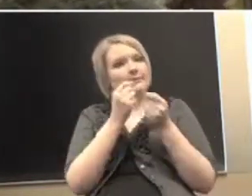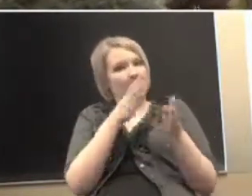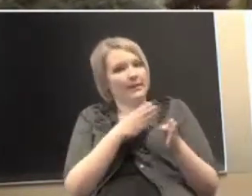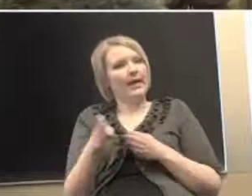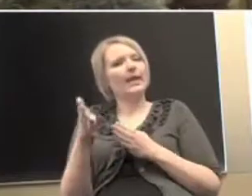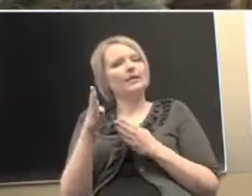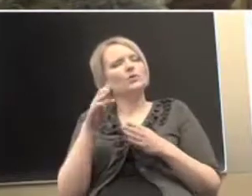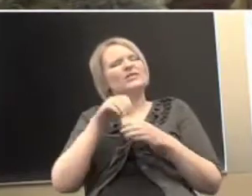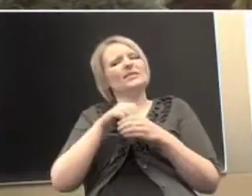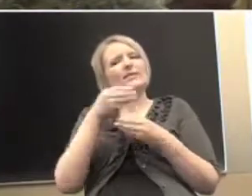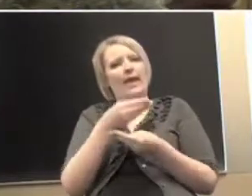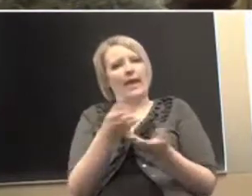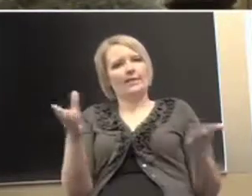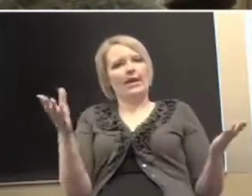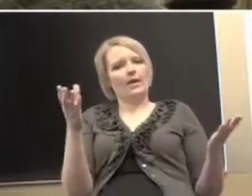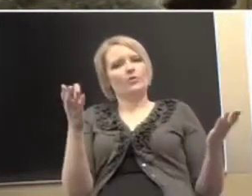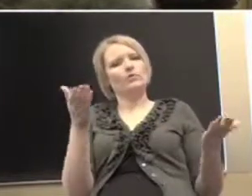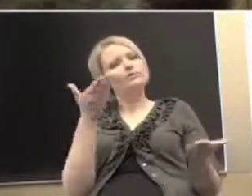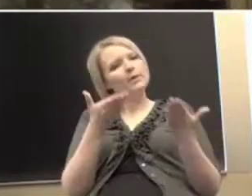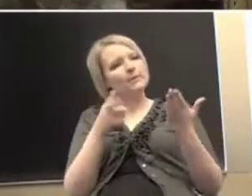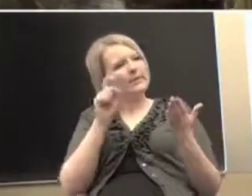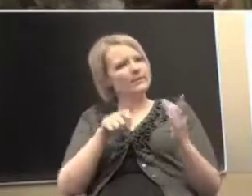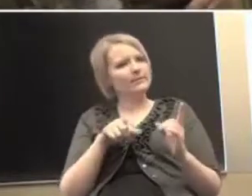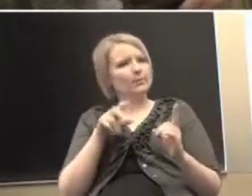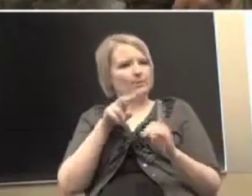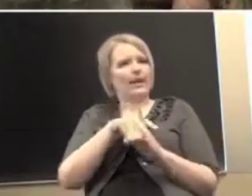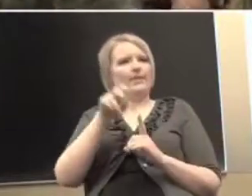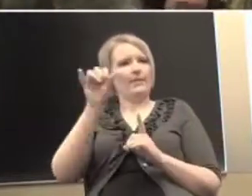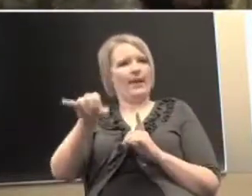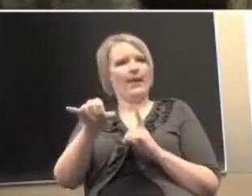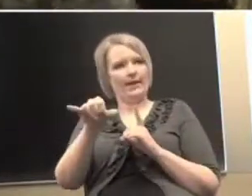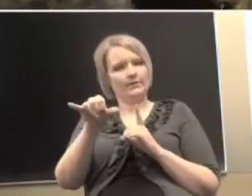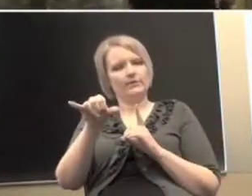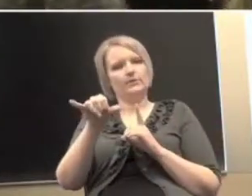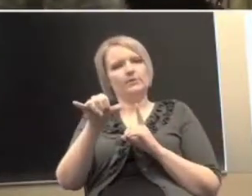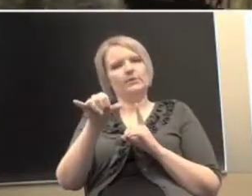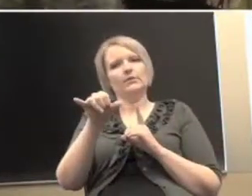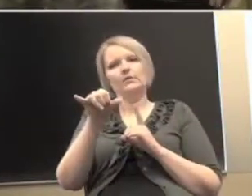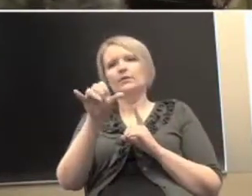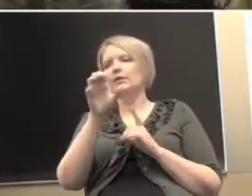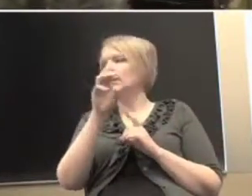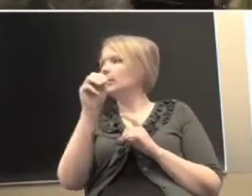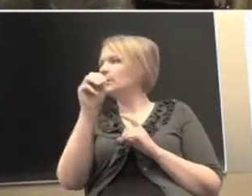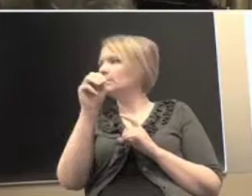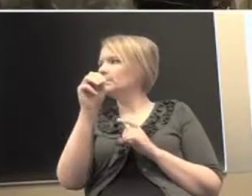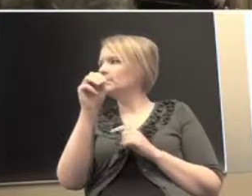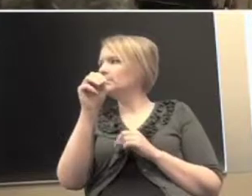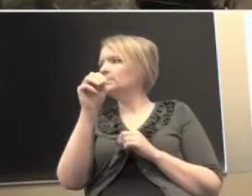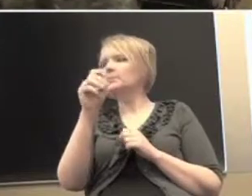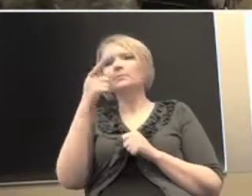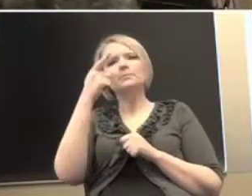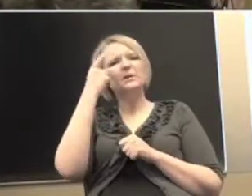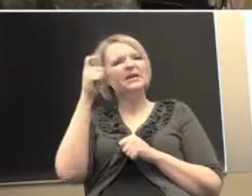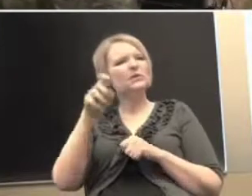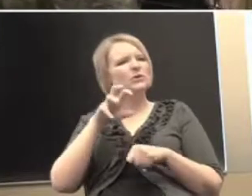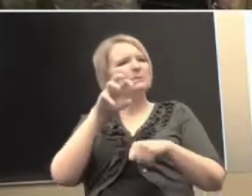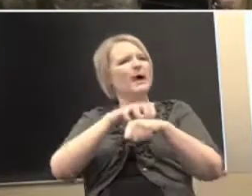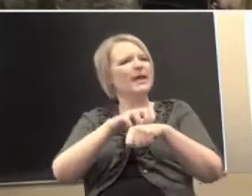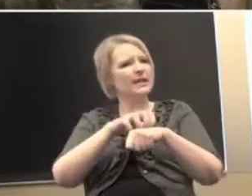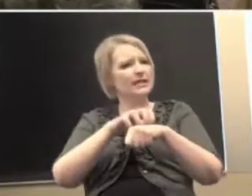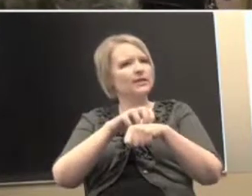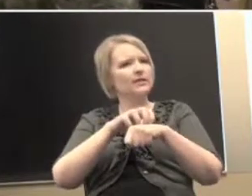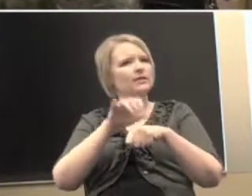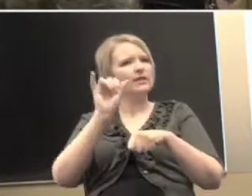in the handout might need to still be applicable or on hand if needed, because he's been biting, so that's